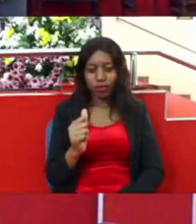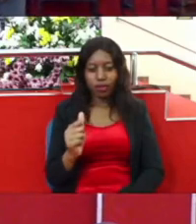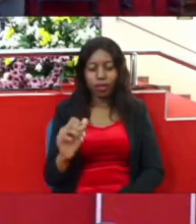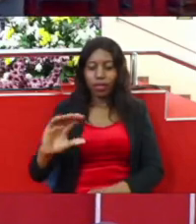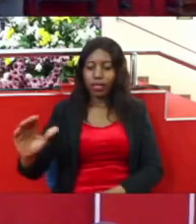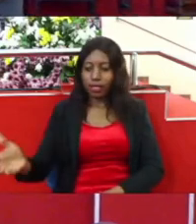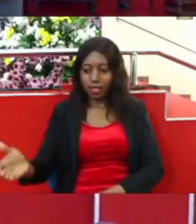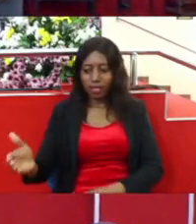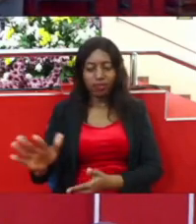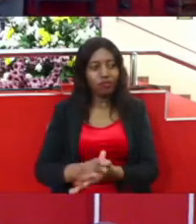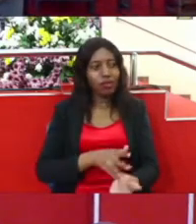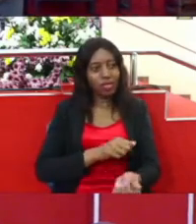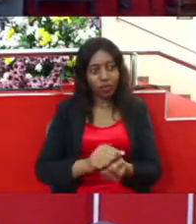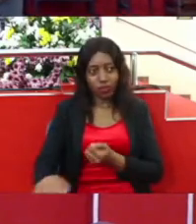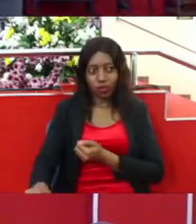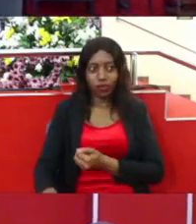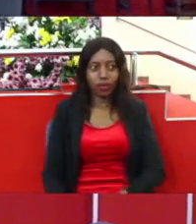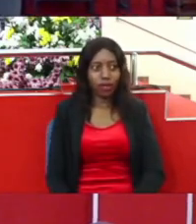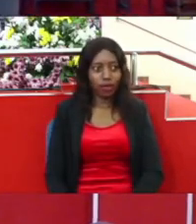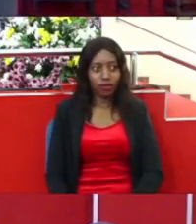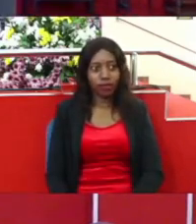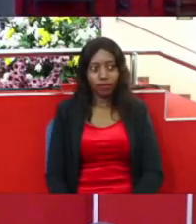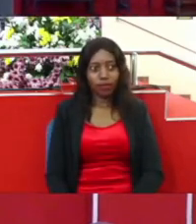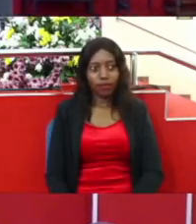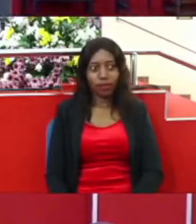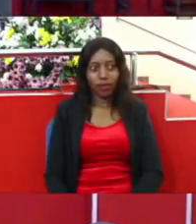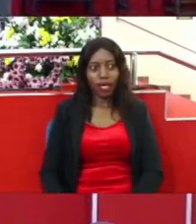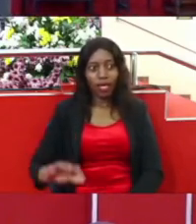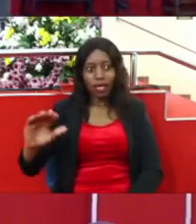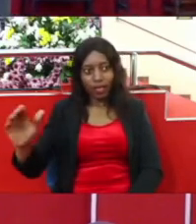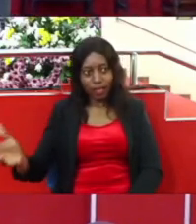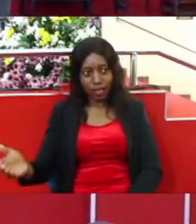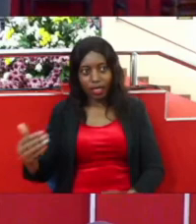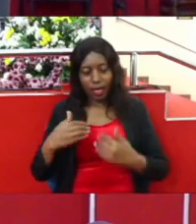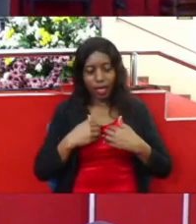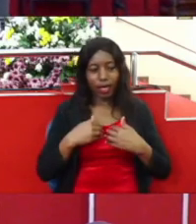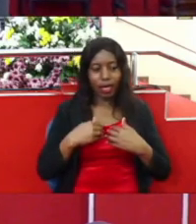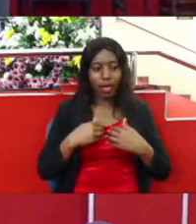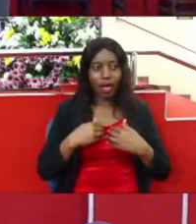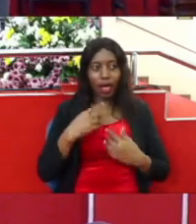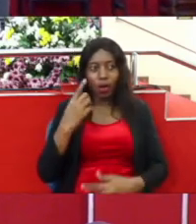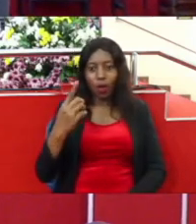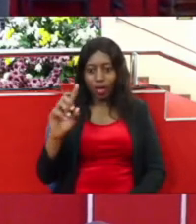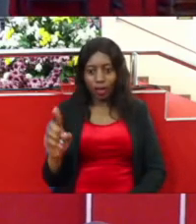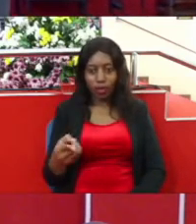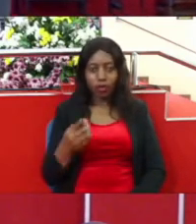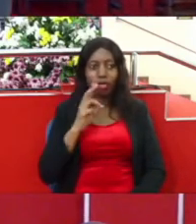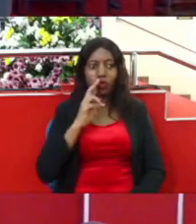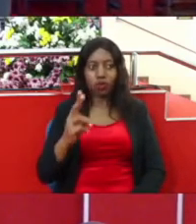that the entire city, scripture records that there were 120,000 people. Walikuwa na watu 1,000 all turned to the